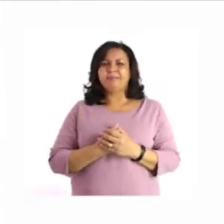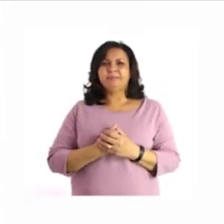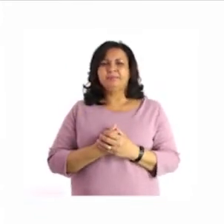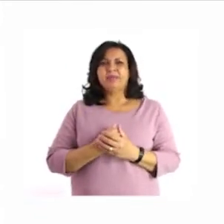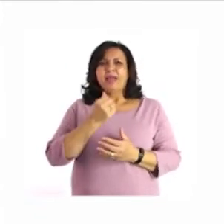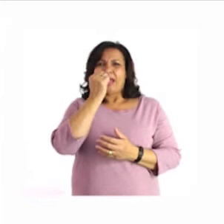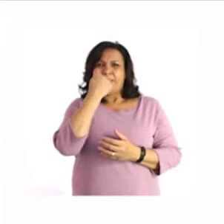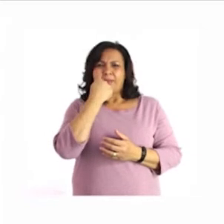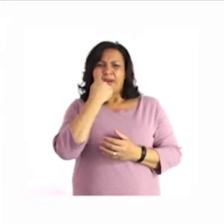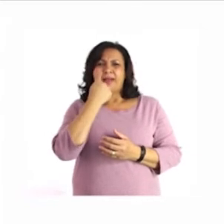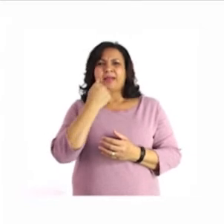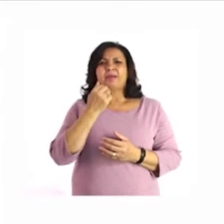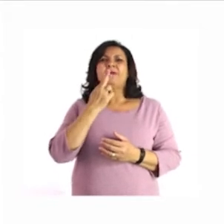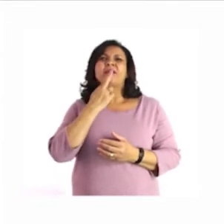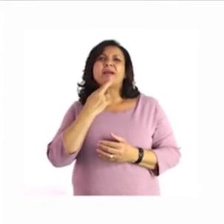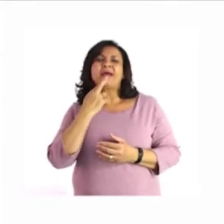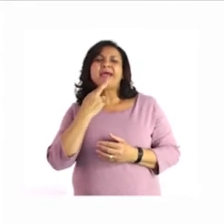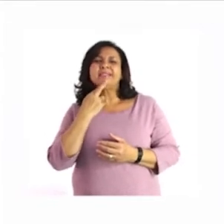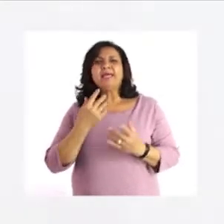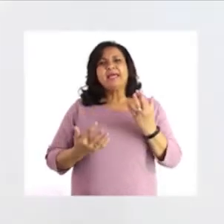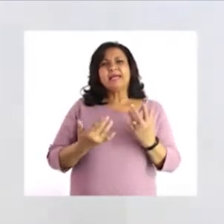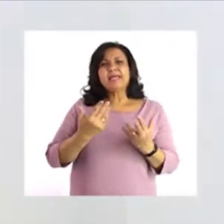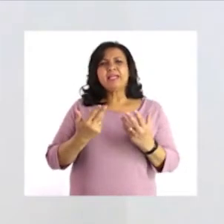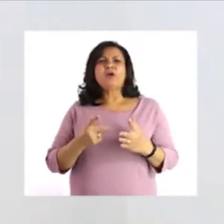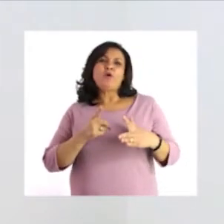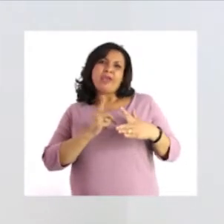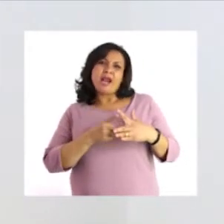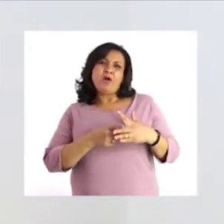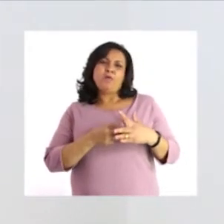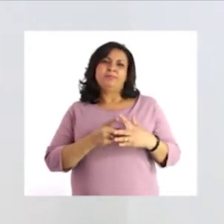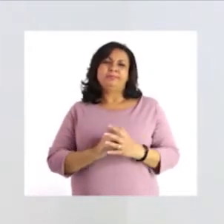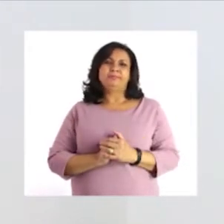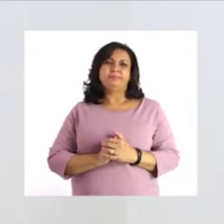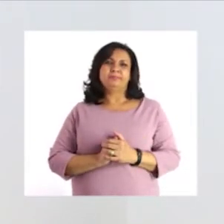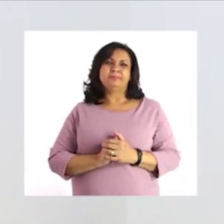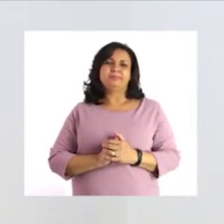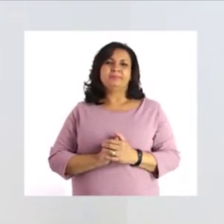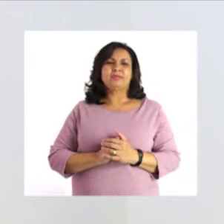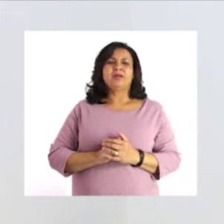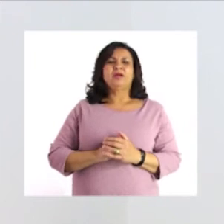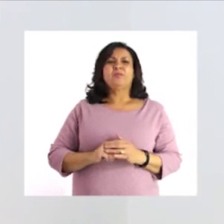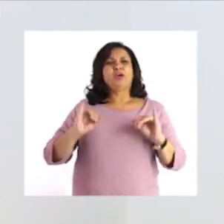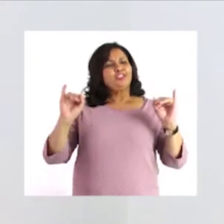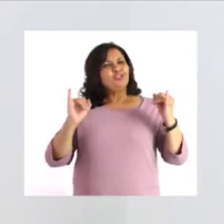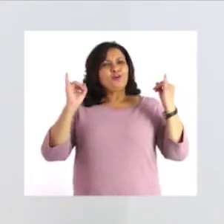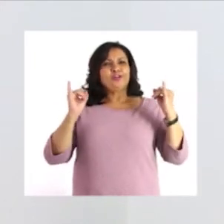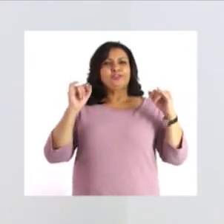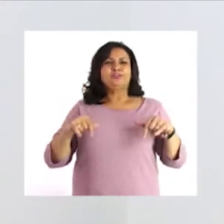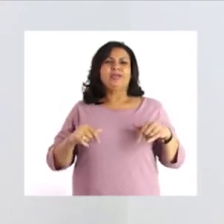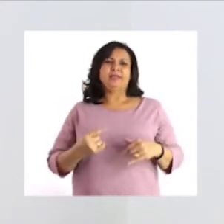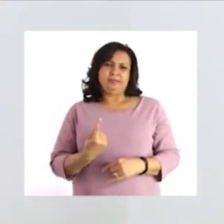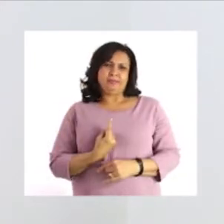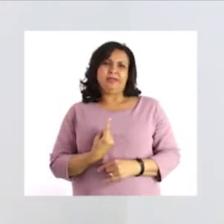be red, green, or yellow. Well, friends, I hope you enjoyed today's lesson. Let's remember